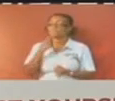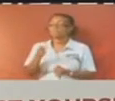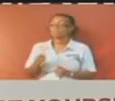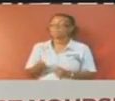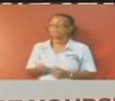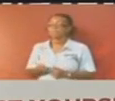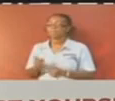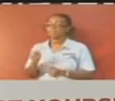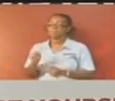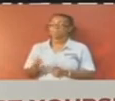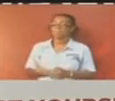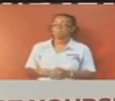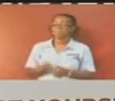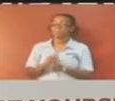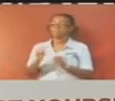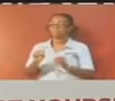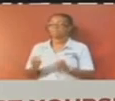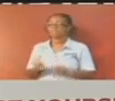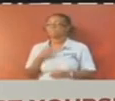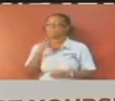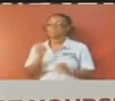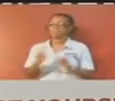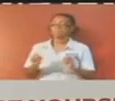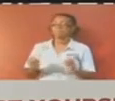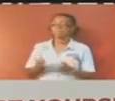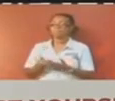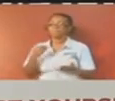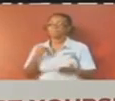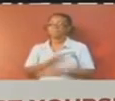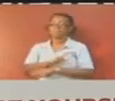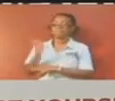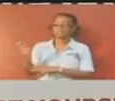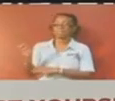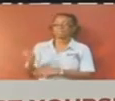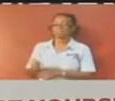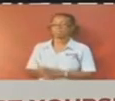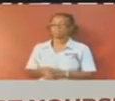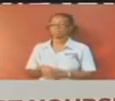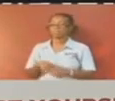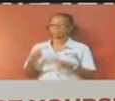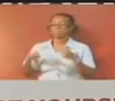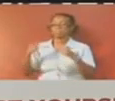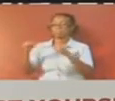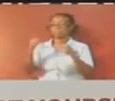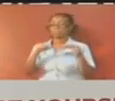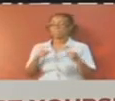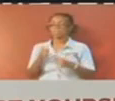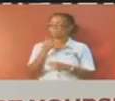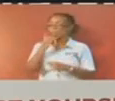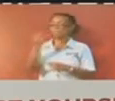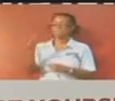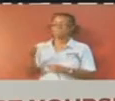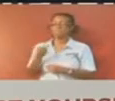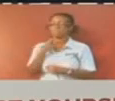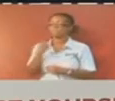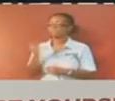misconstrued to serve a narrative. We are in this together, Trinidad and Tobago.